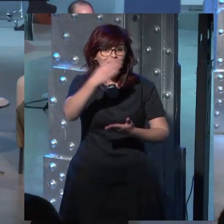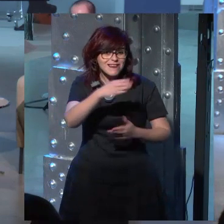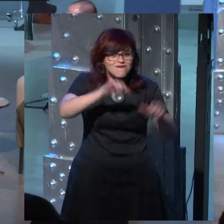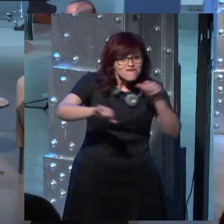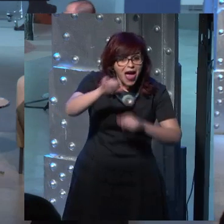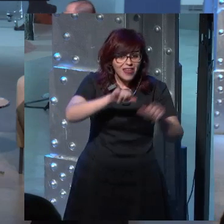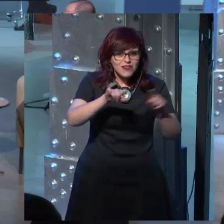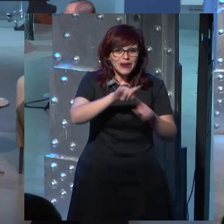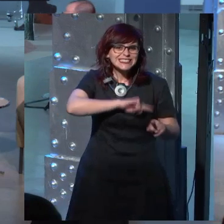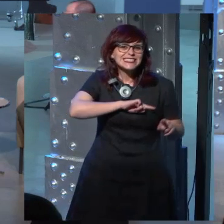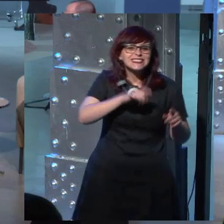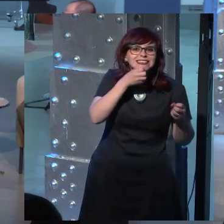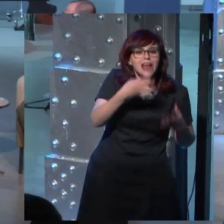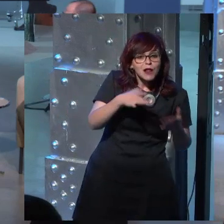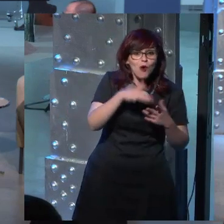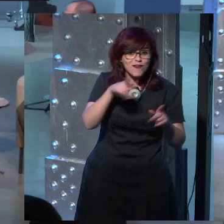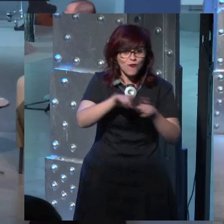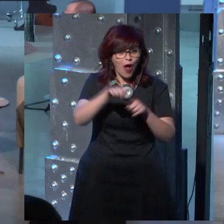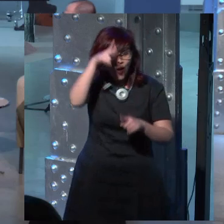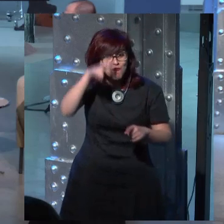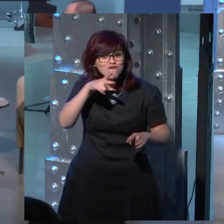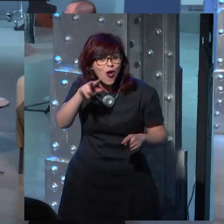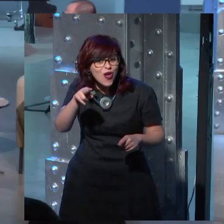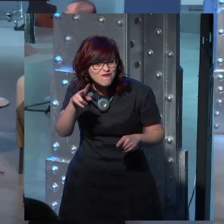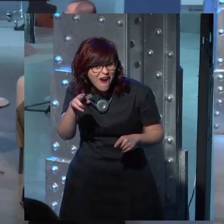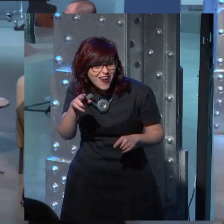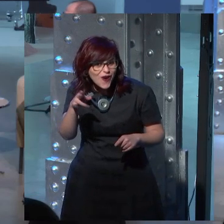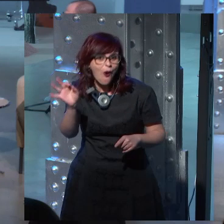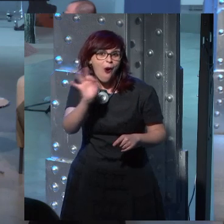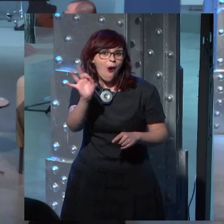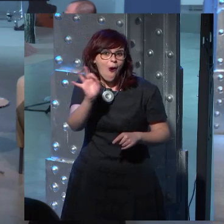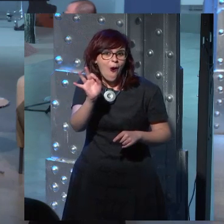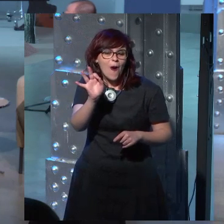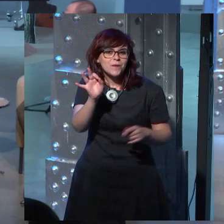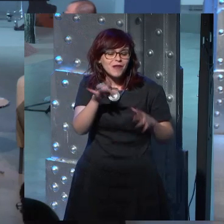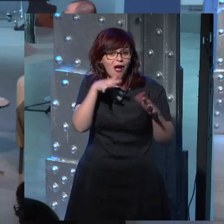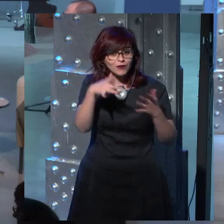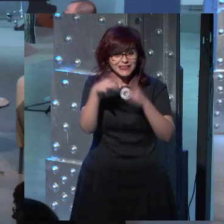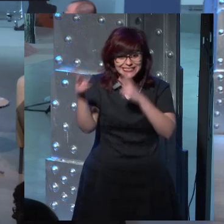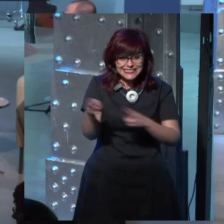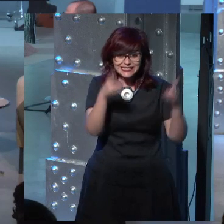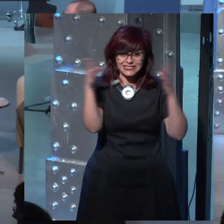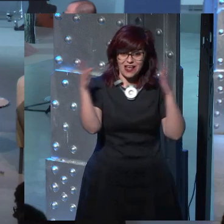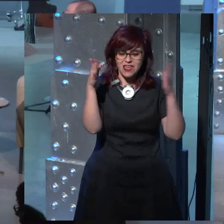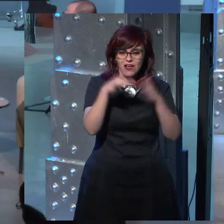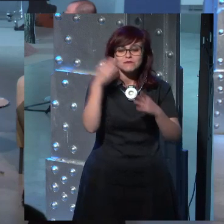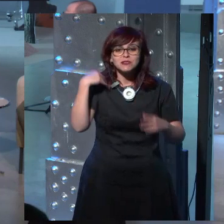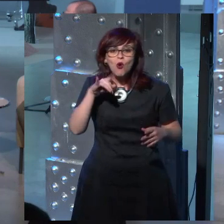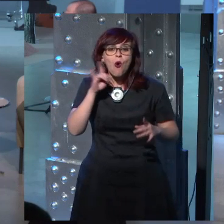those things. How do you feel with that being in this series and not in Breaking Bad? Thanks.